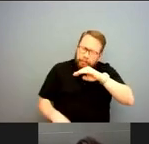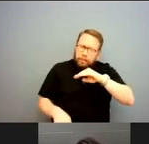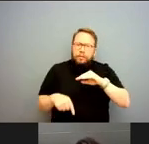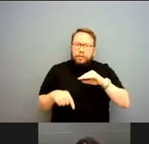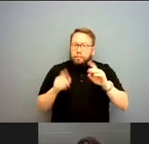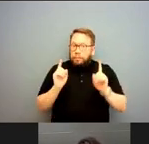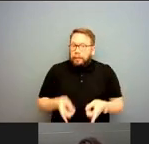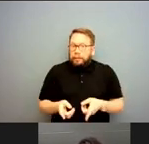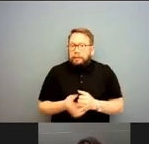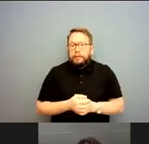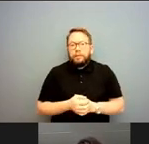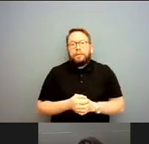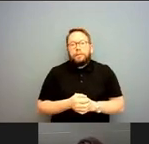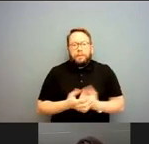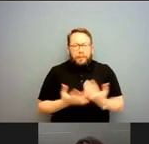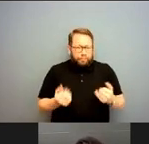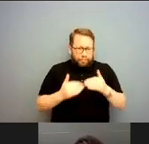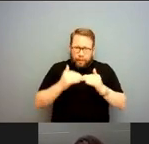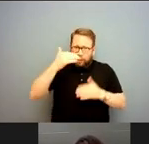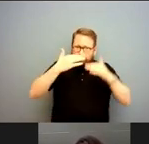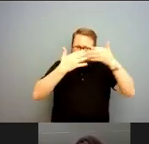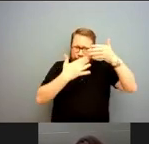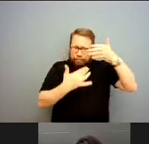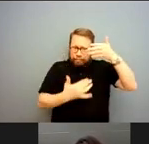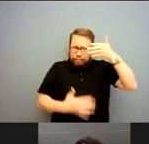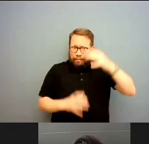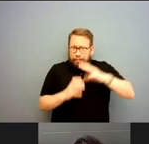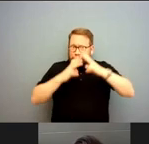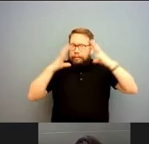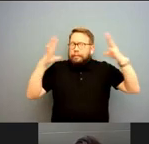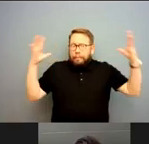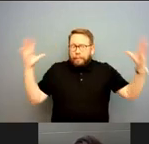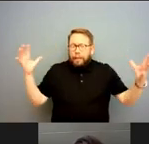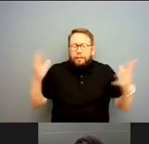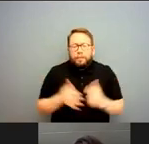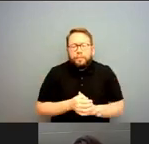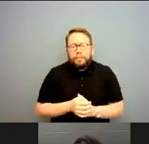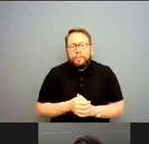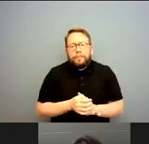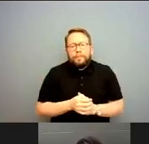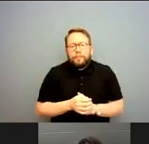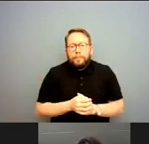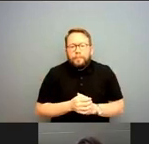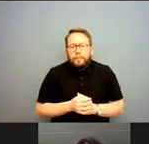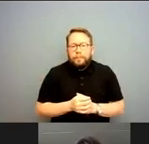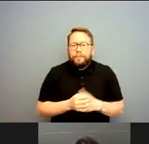And now we call the state and state representatives to take concrete